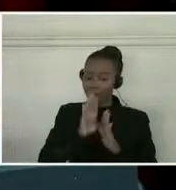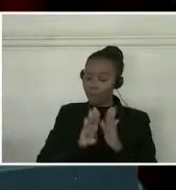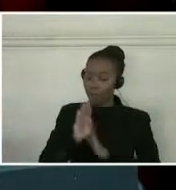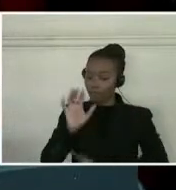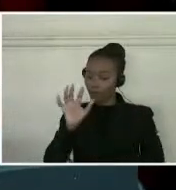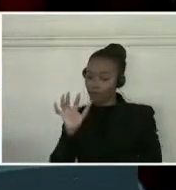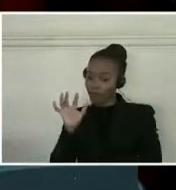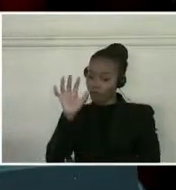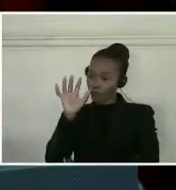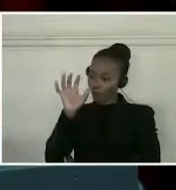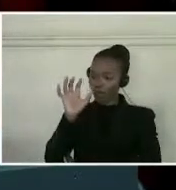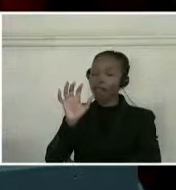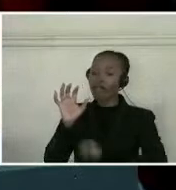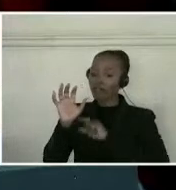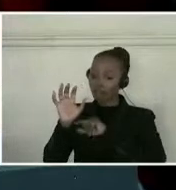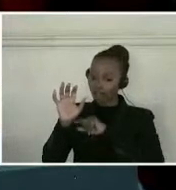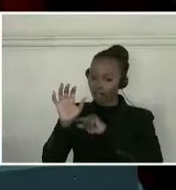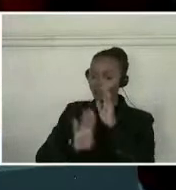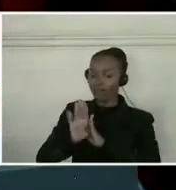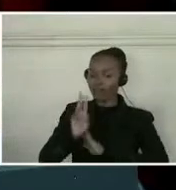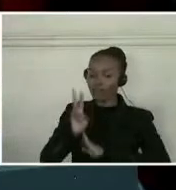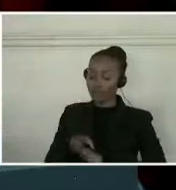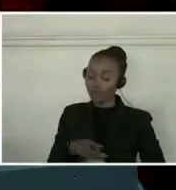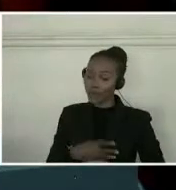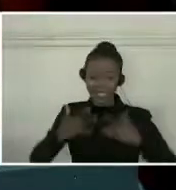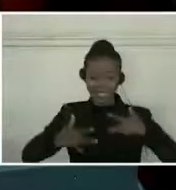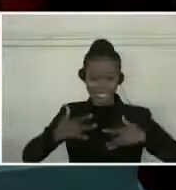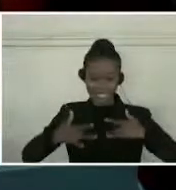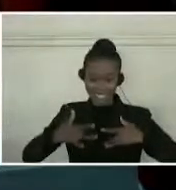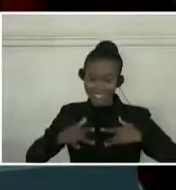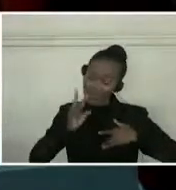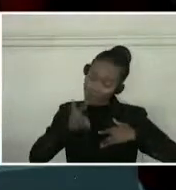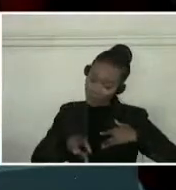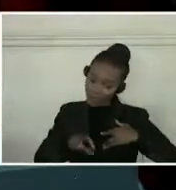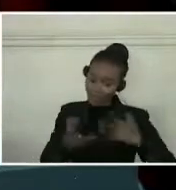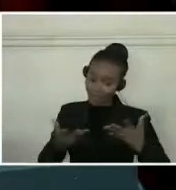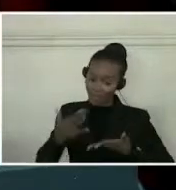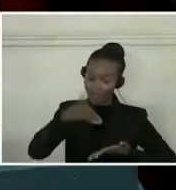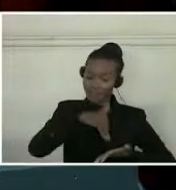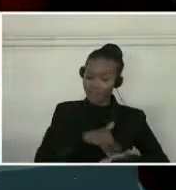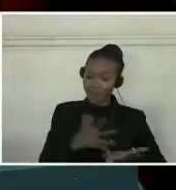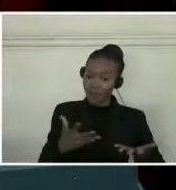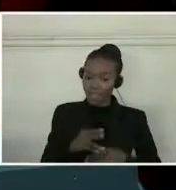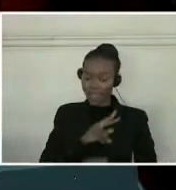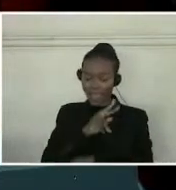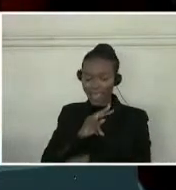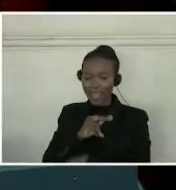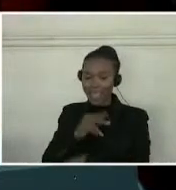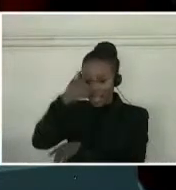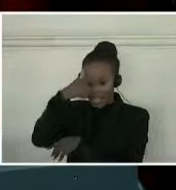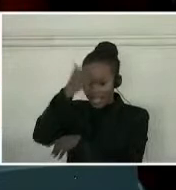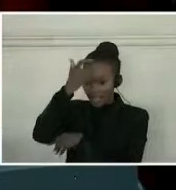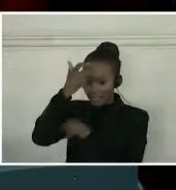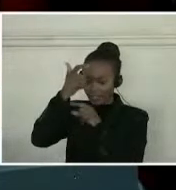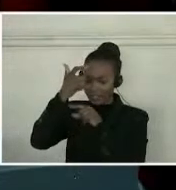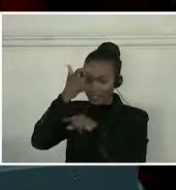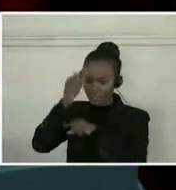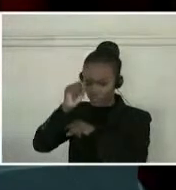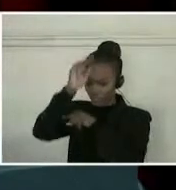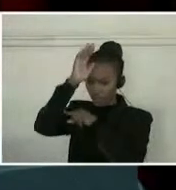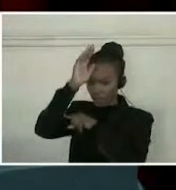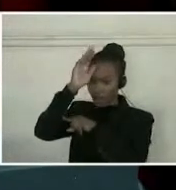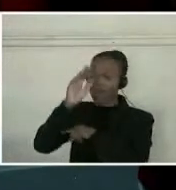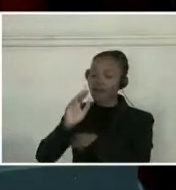that the netball world cup trophy will arrive at kingshagga international airport before the start of the